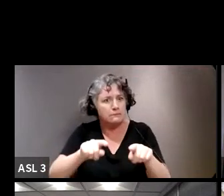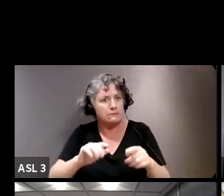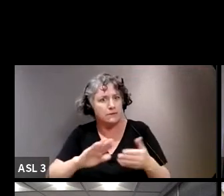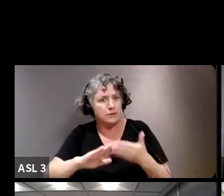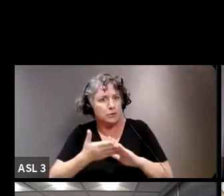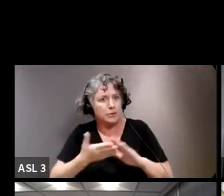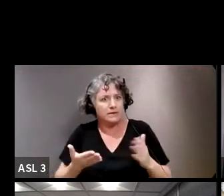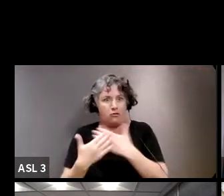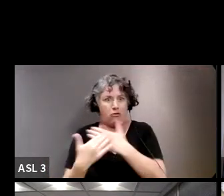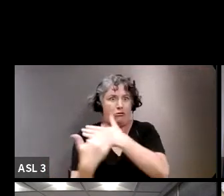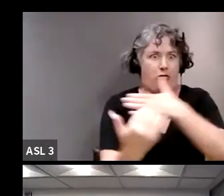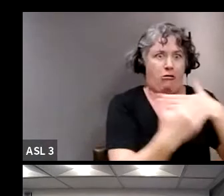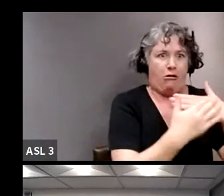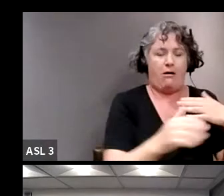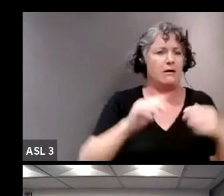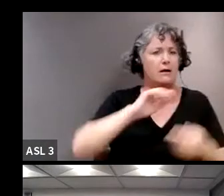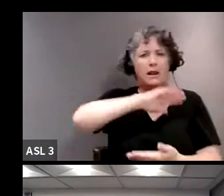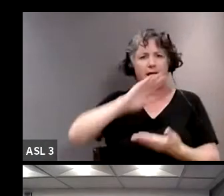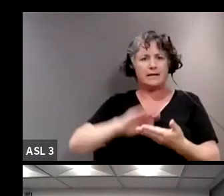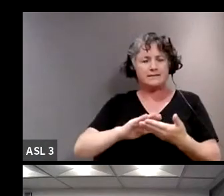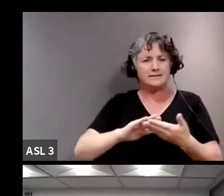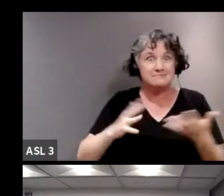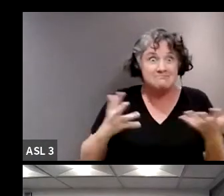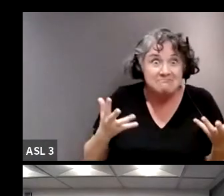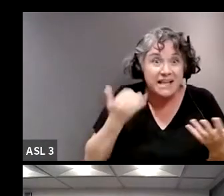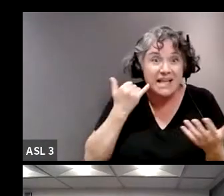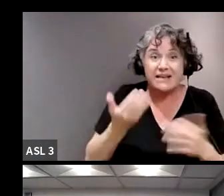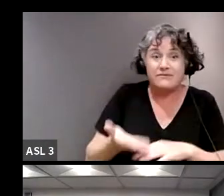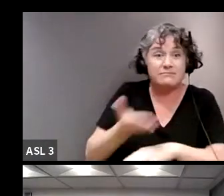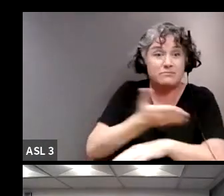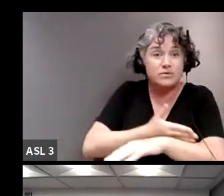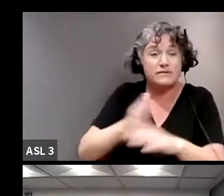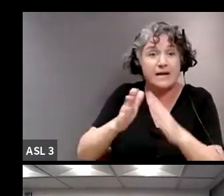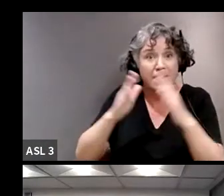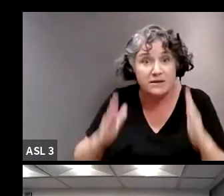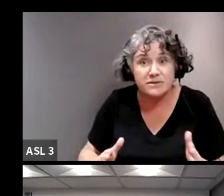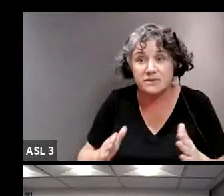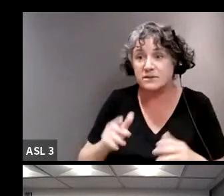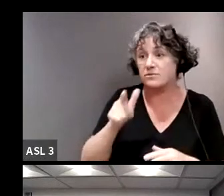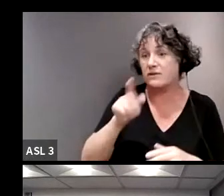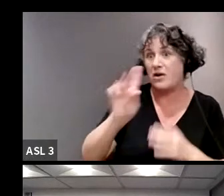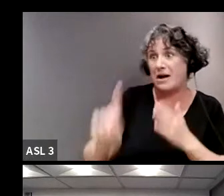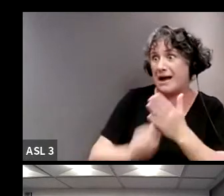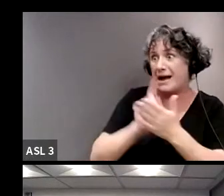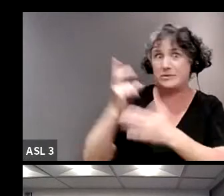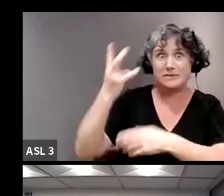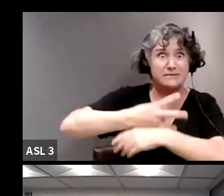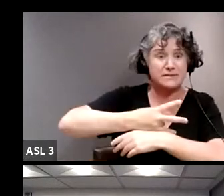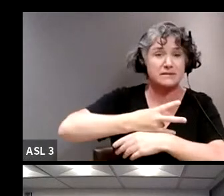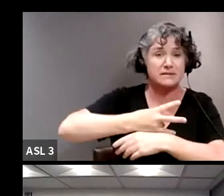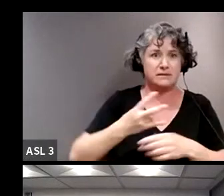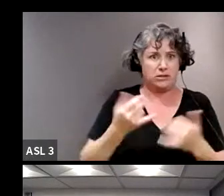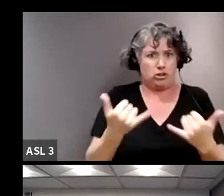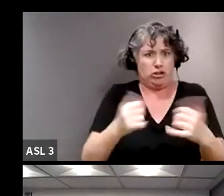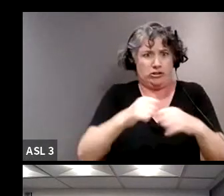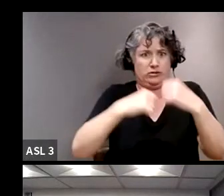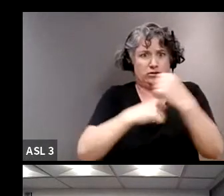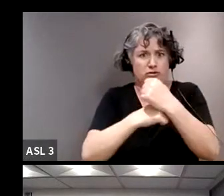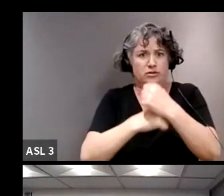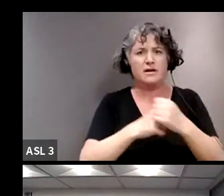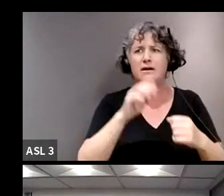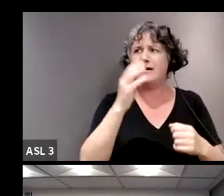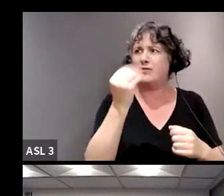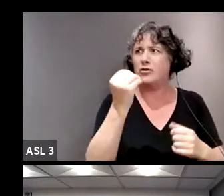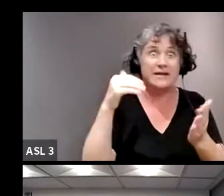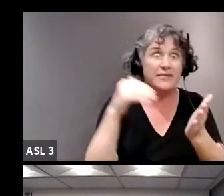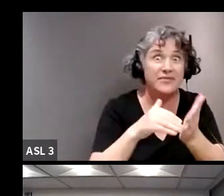in ottawa community housing could uh 24 7 on the existing infrastructure could displace some of the 14 000 police calls